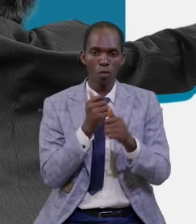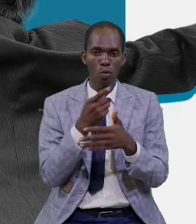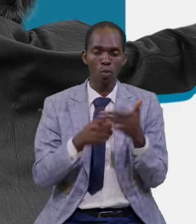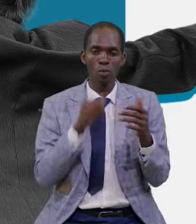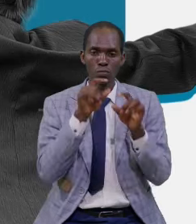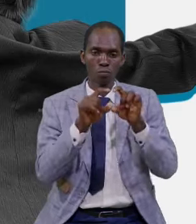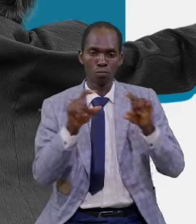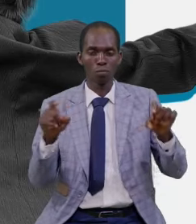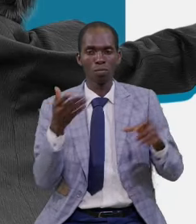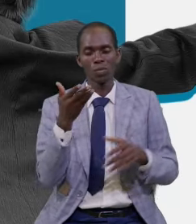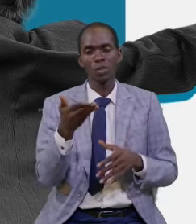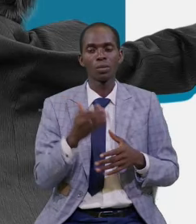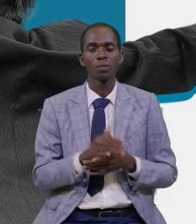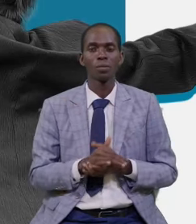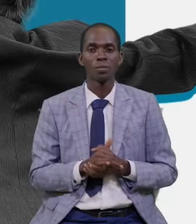Counselors,